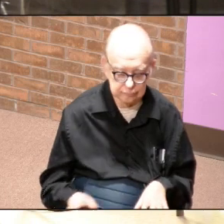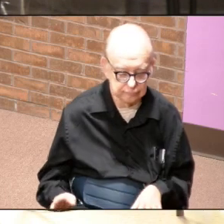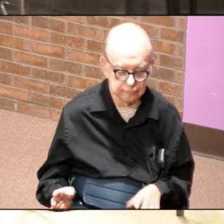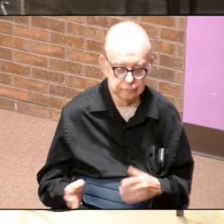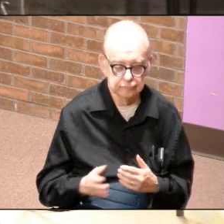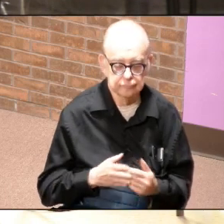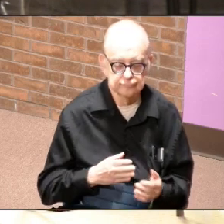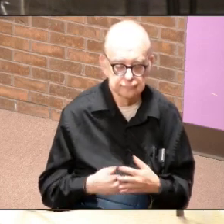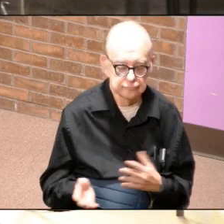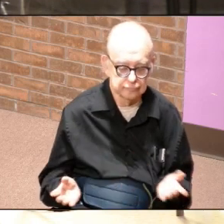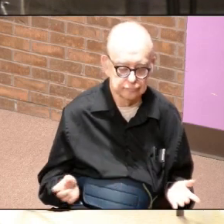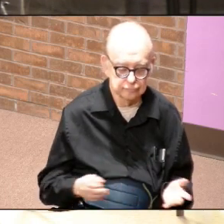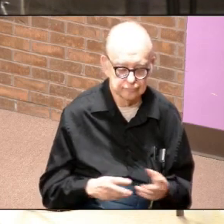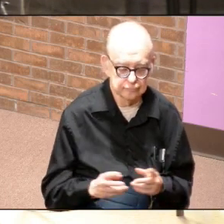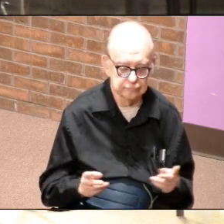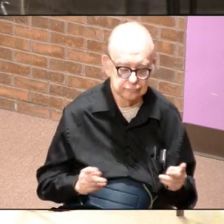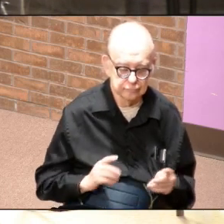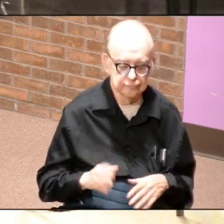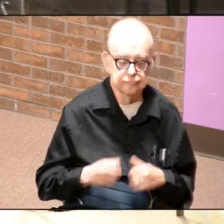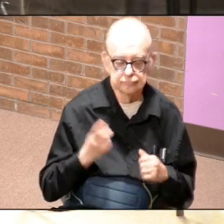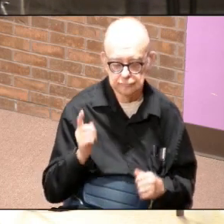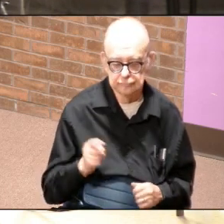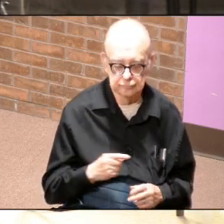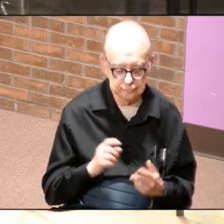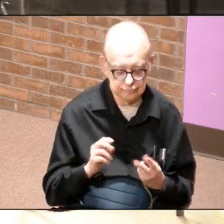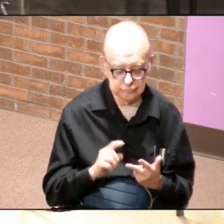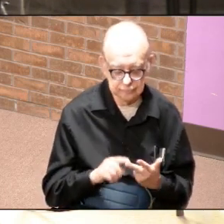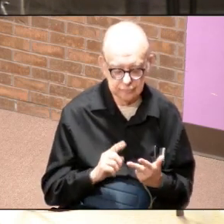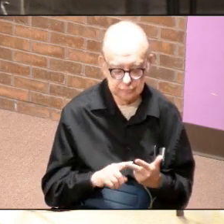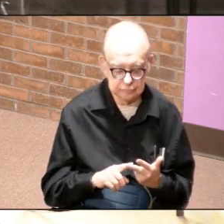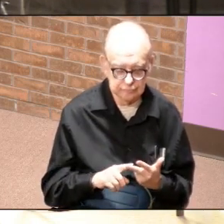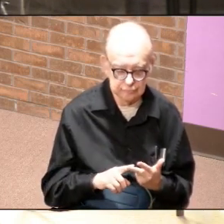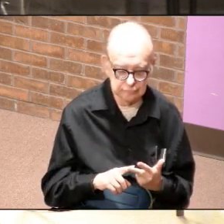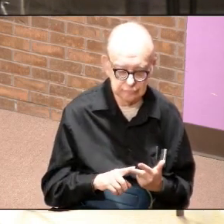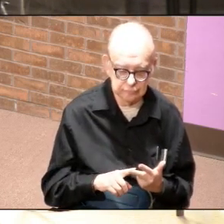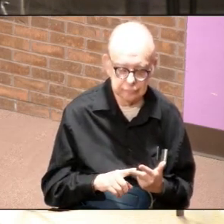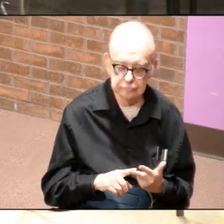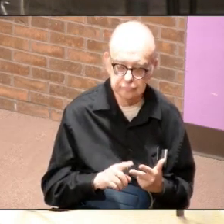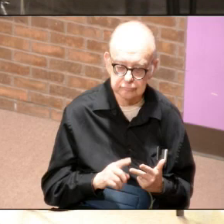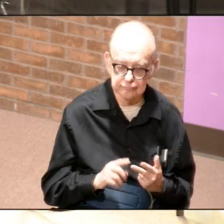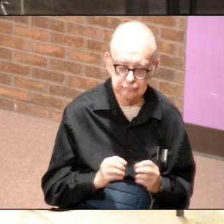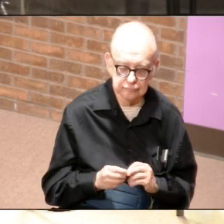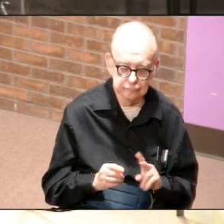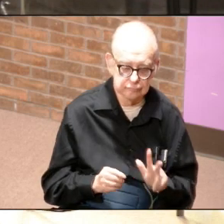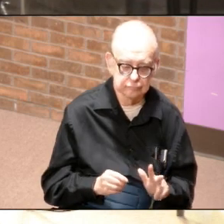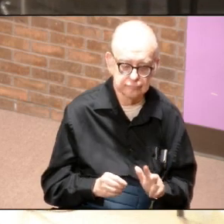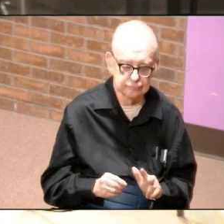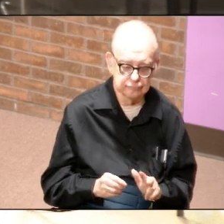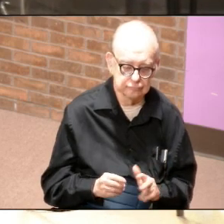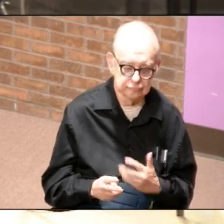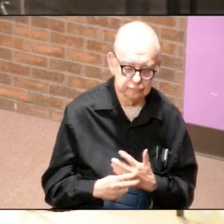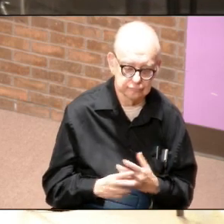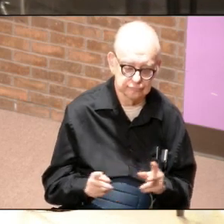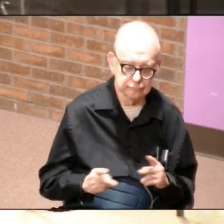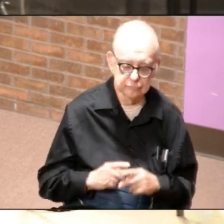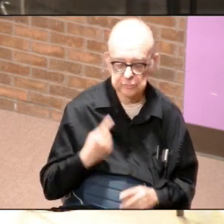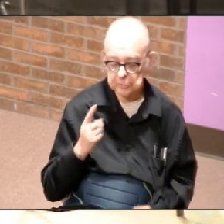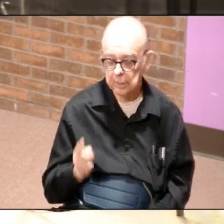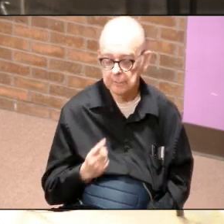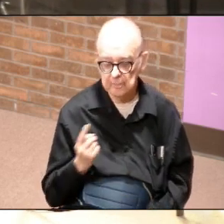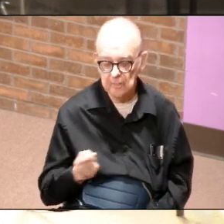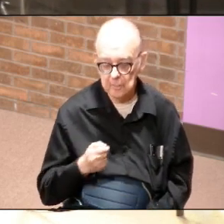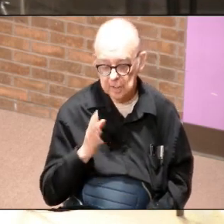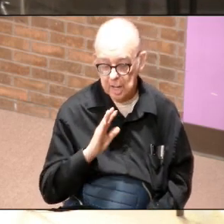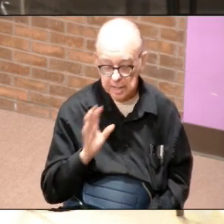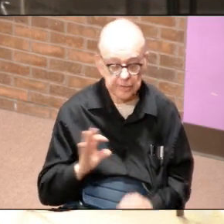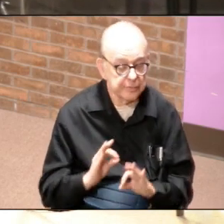wherever we are to live with him forever. Number three, or the third part of that, it is a reserved place for only